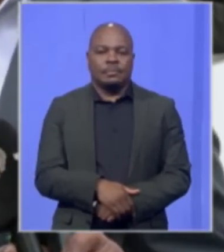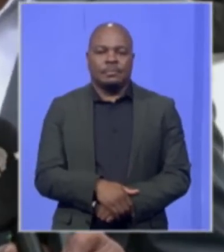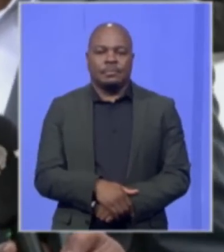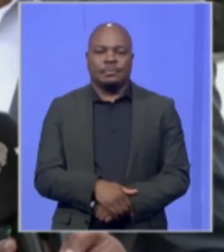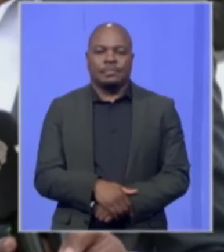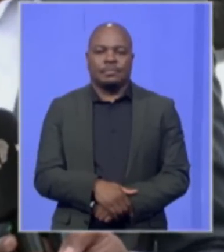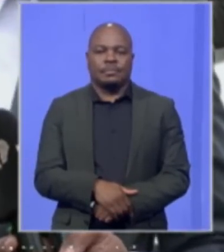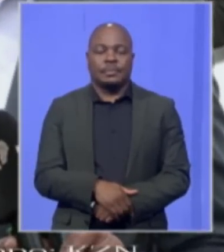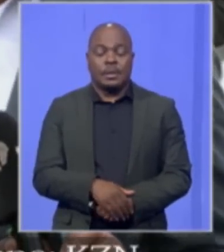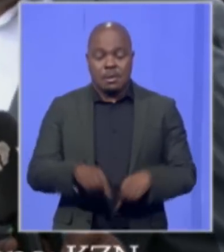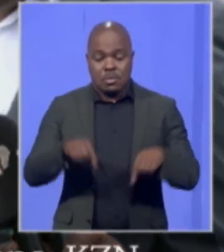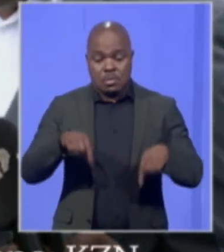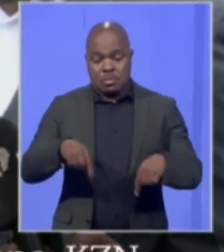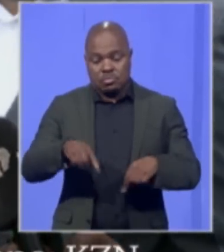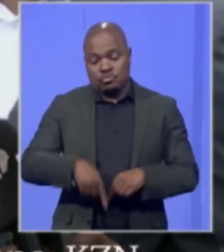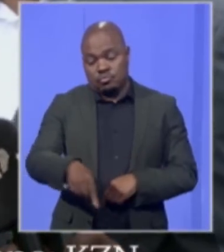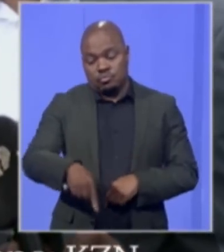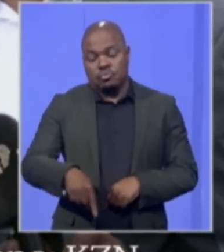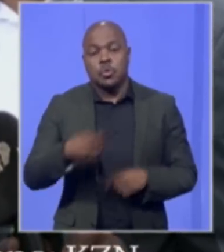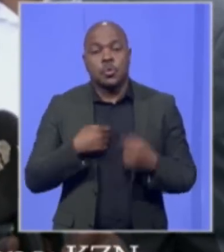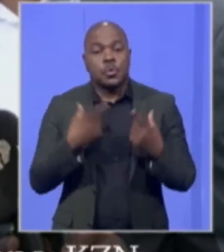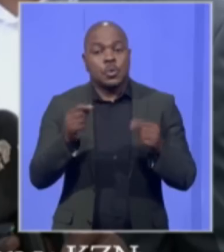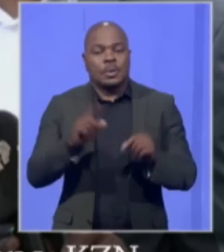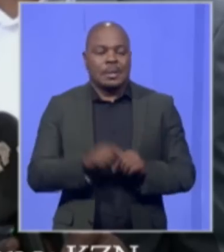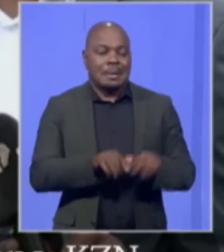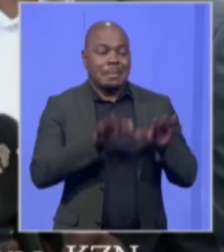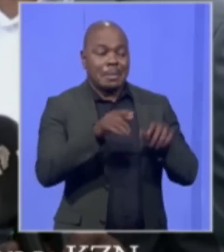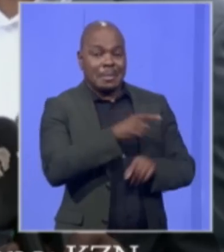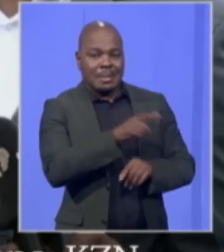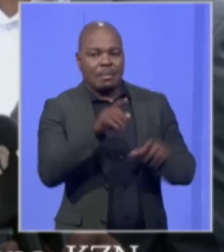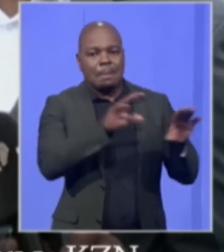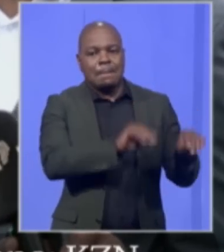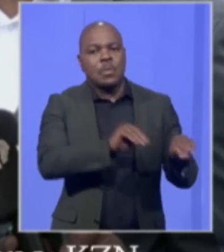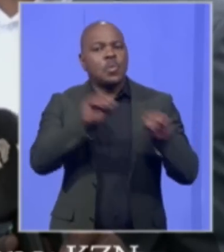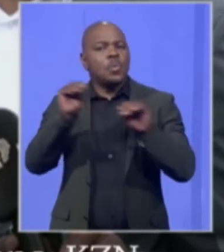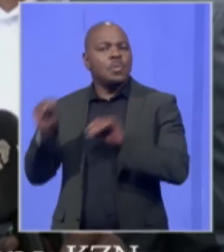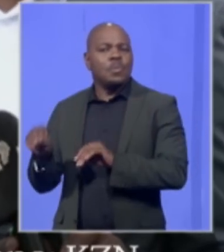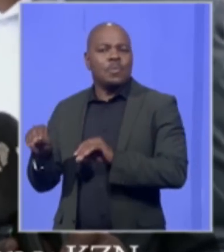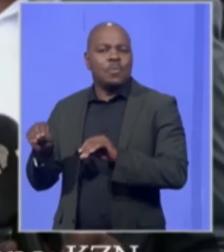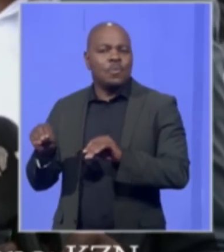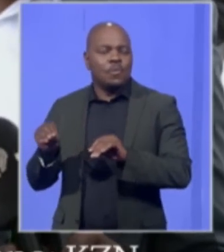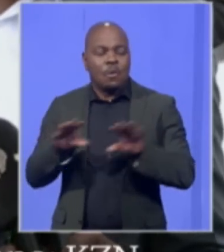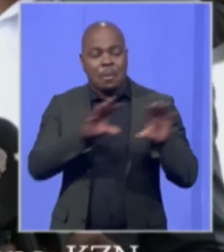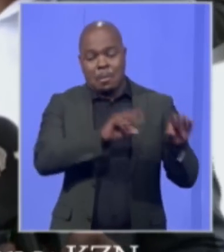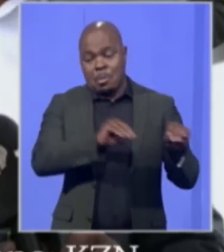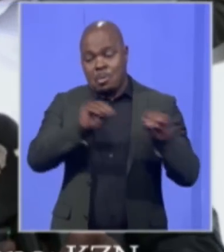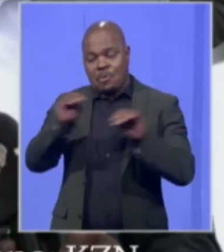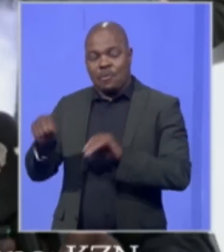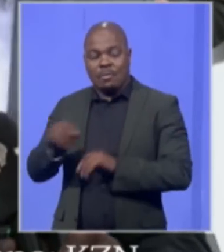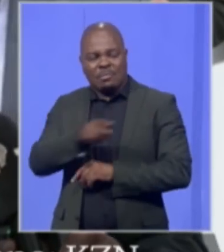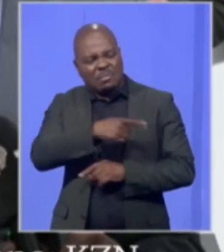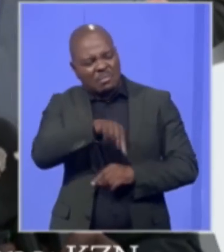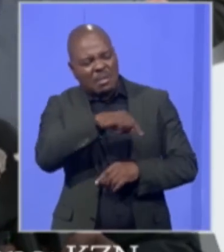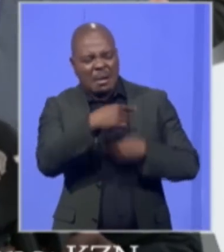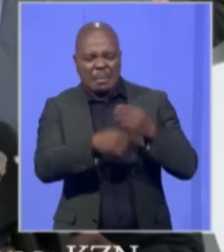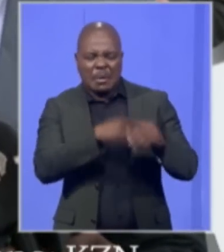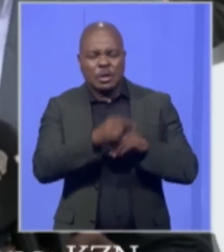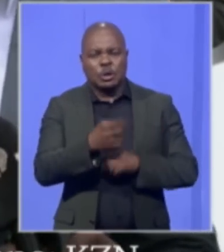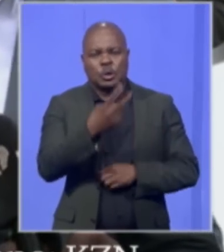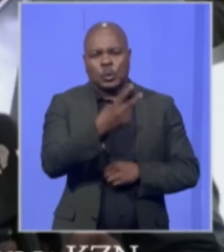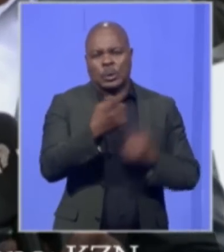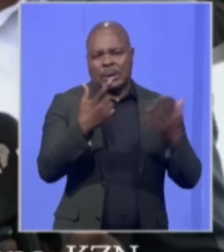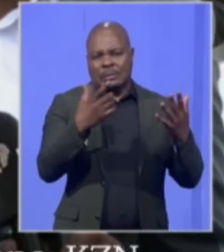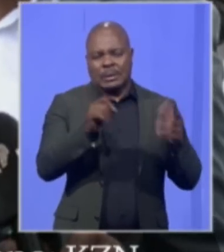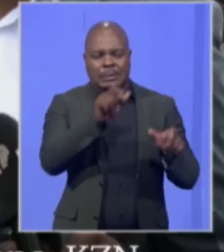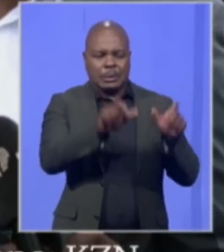immediate thing now is to evacuate these people who are here. It's the number is about